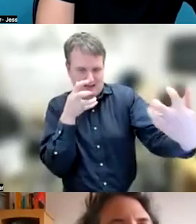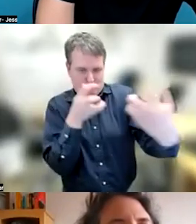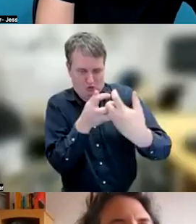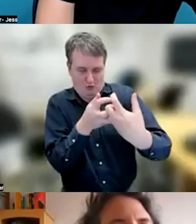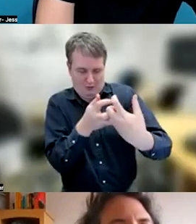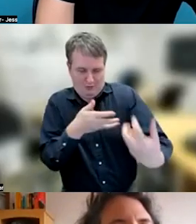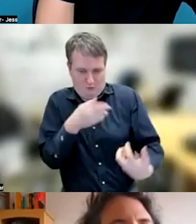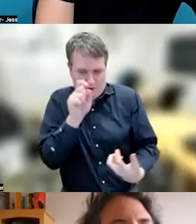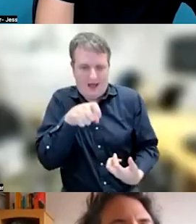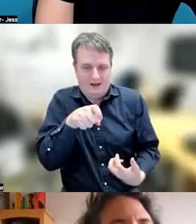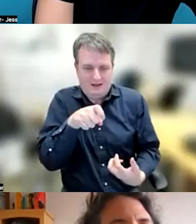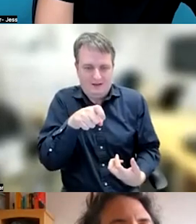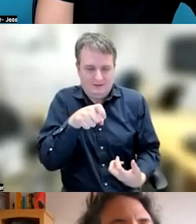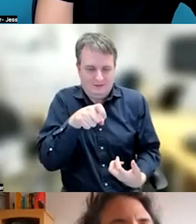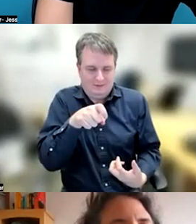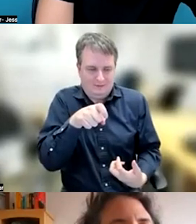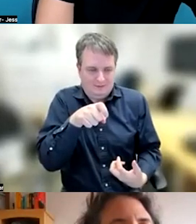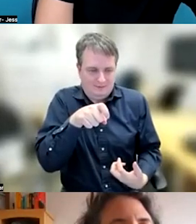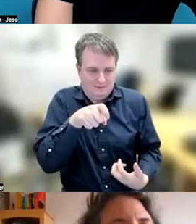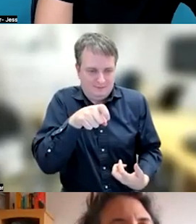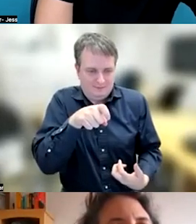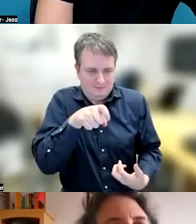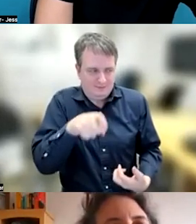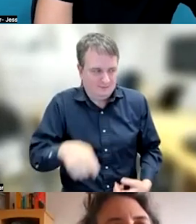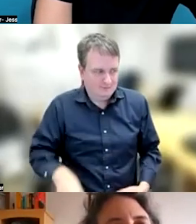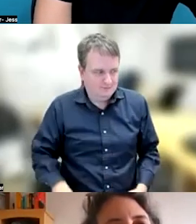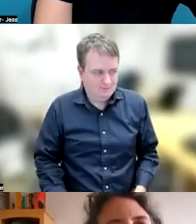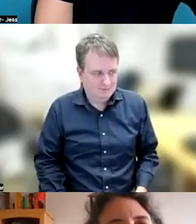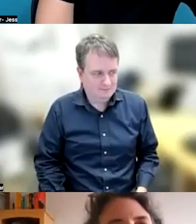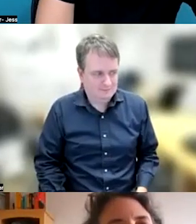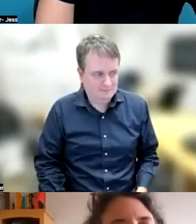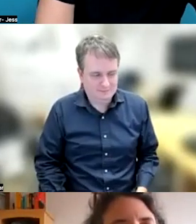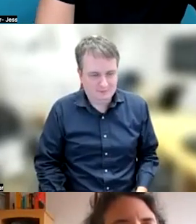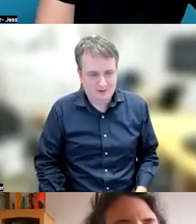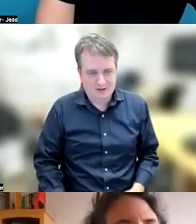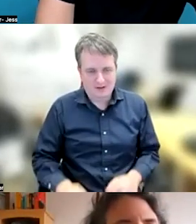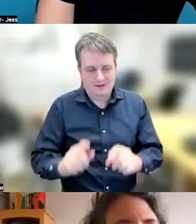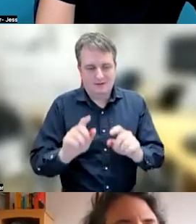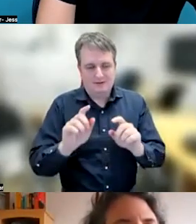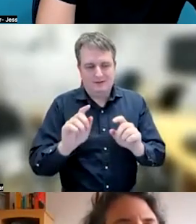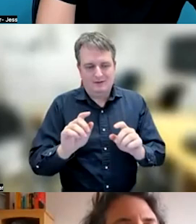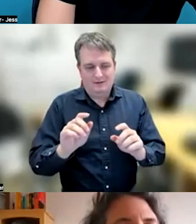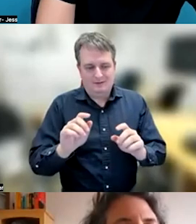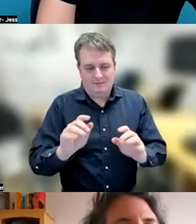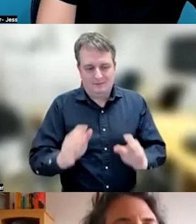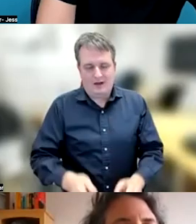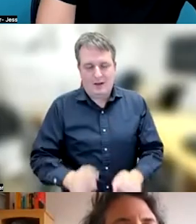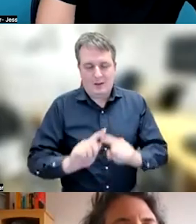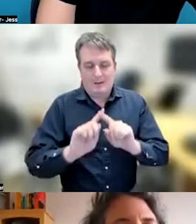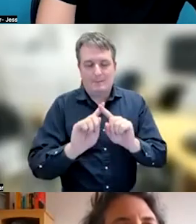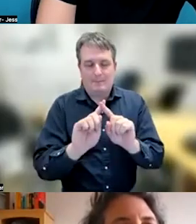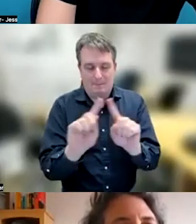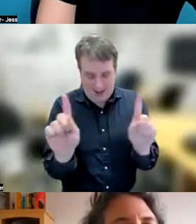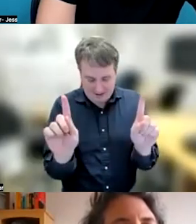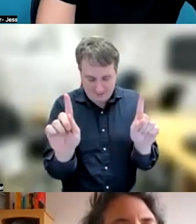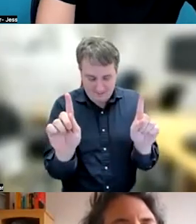have access to a sign language interpreter and to make a personalized type of interpretation is necessary for the deaf community and could be very